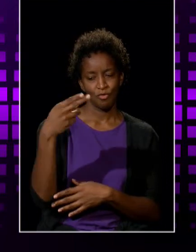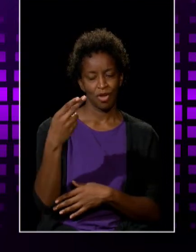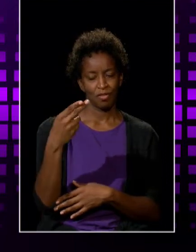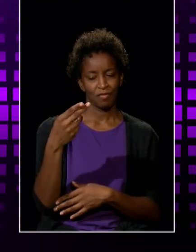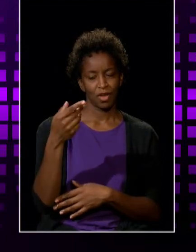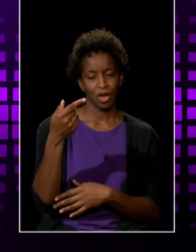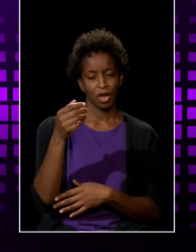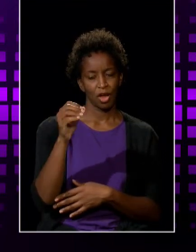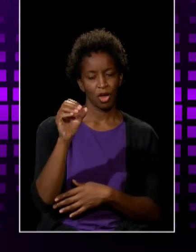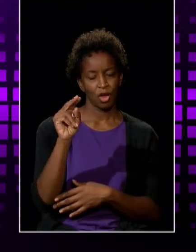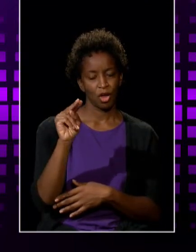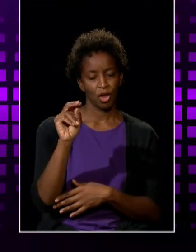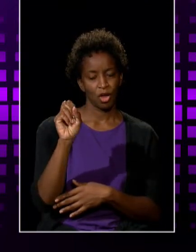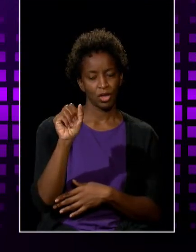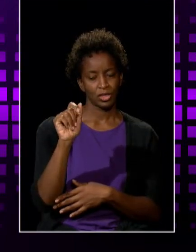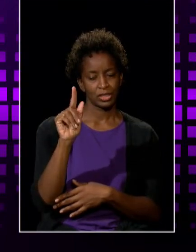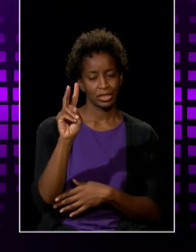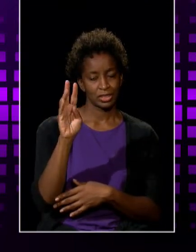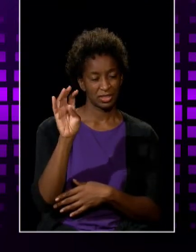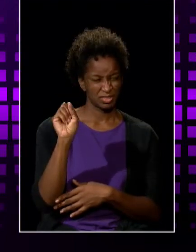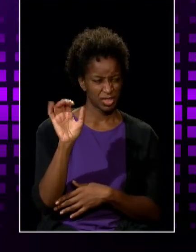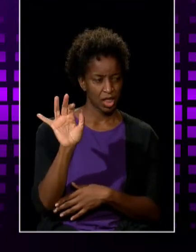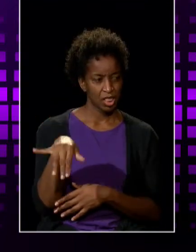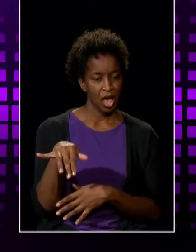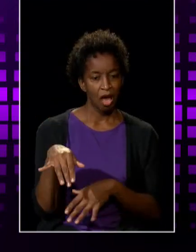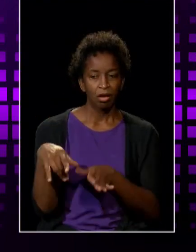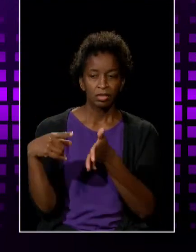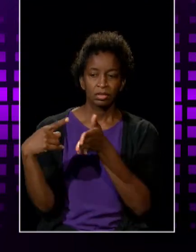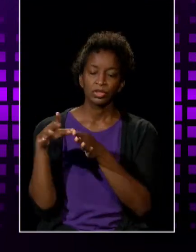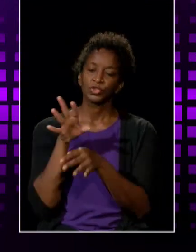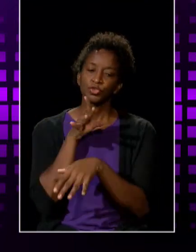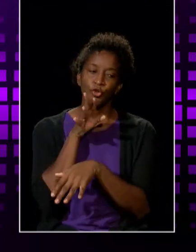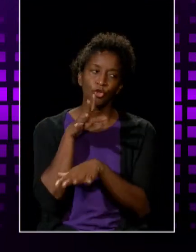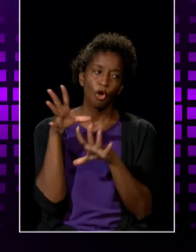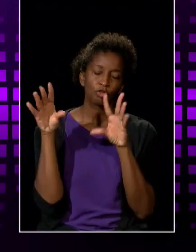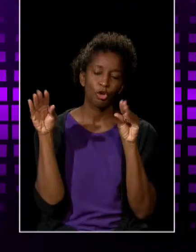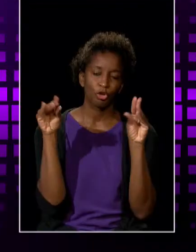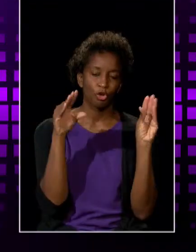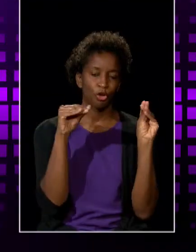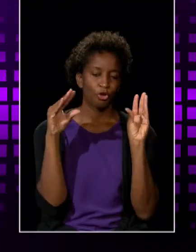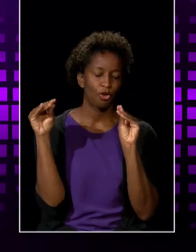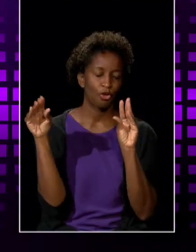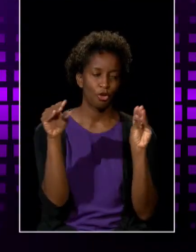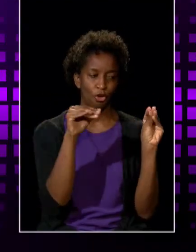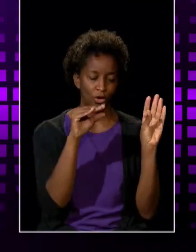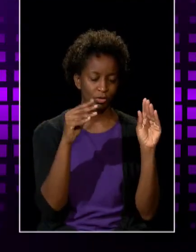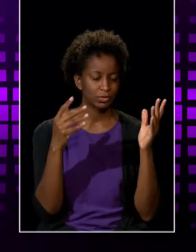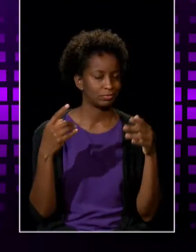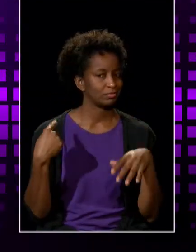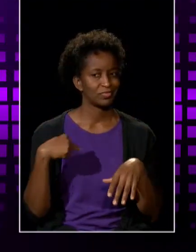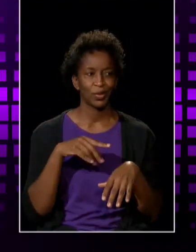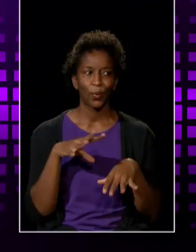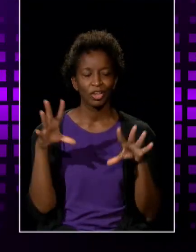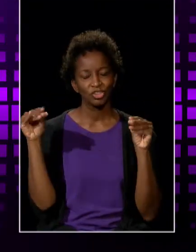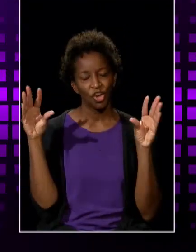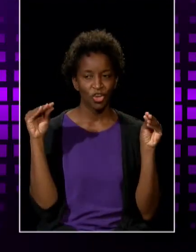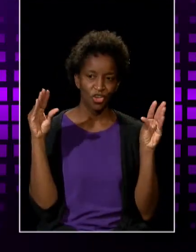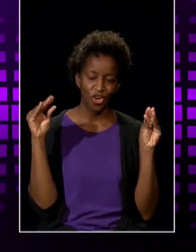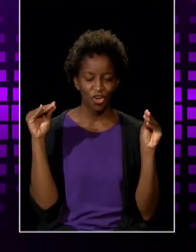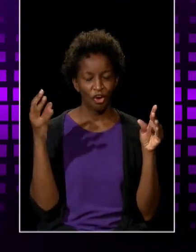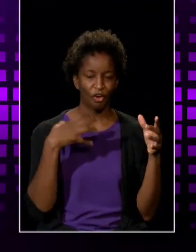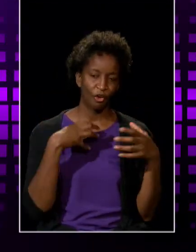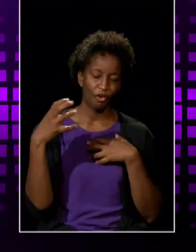I think that we've been doing a lot of talking, we've been doing a lot of complaining in the past, and